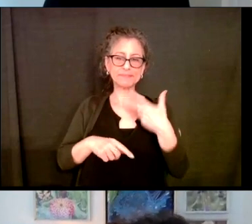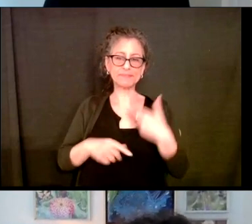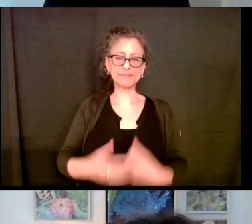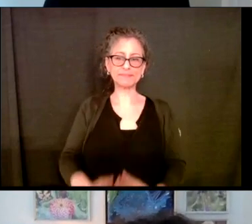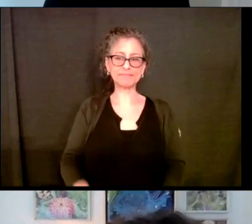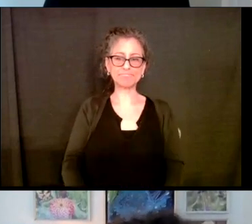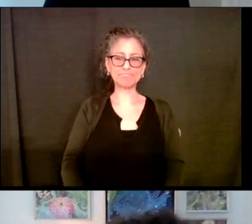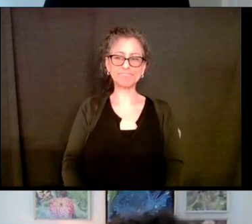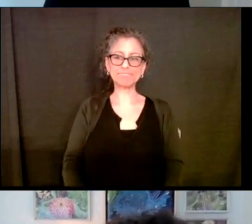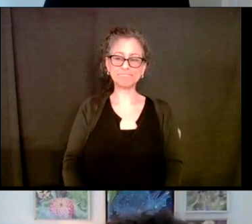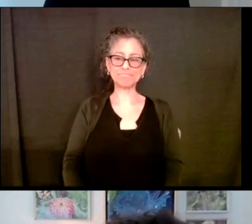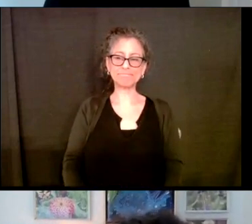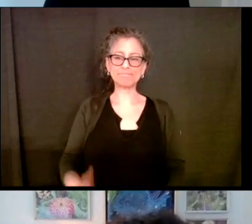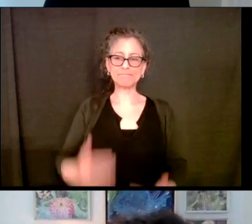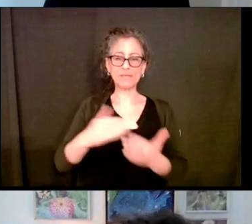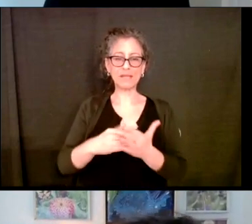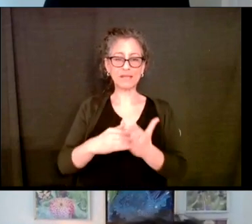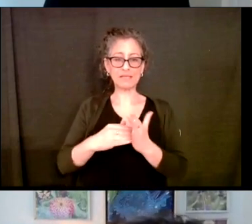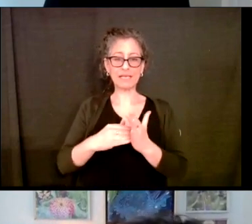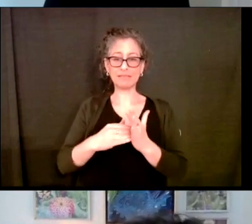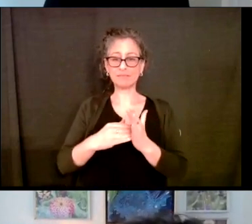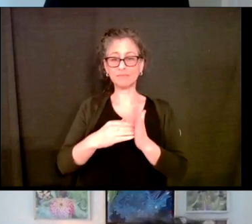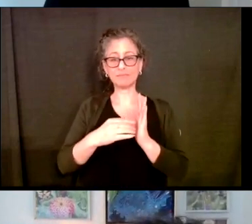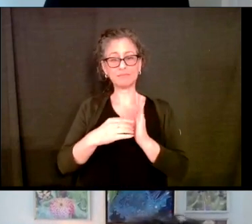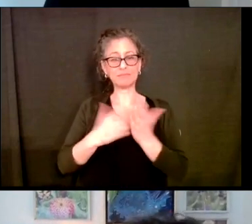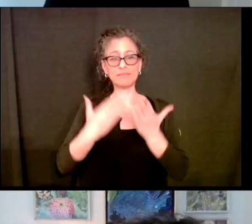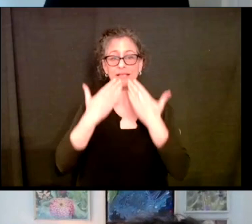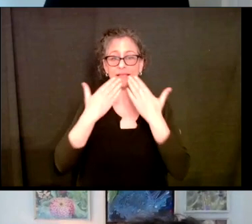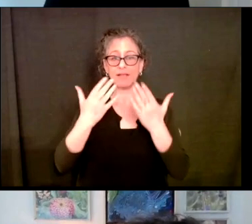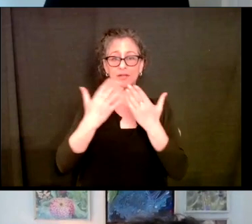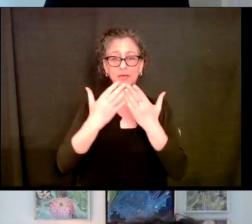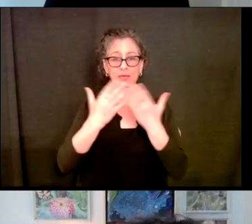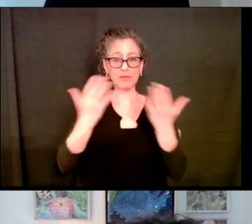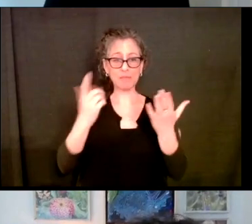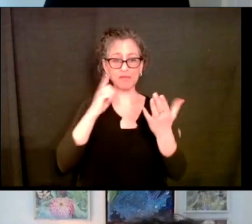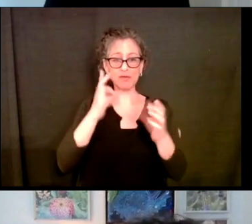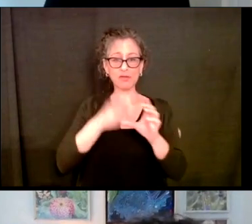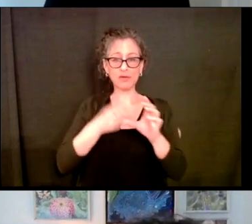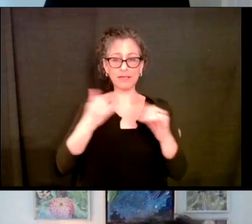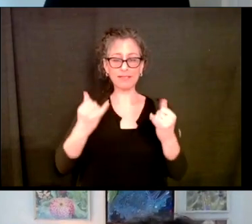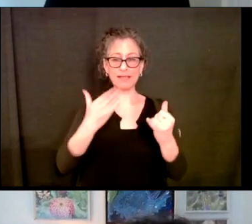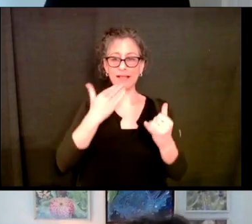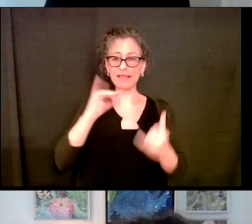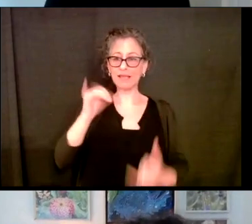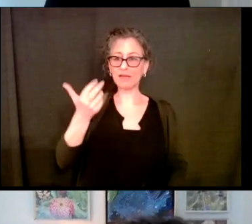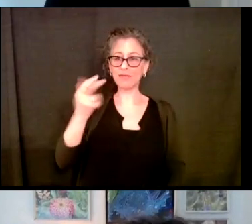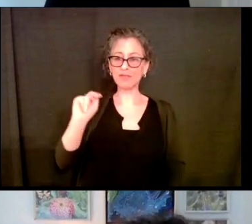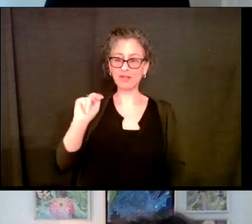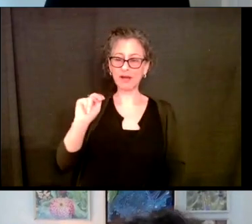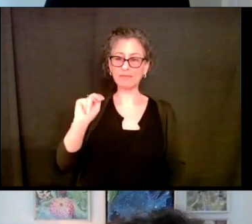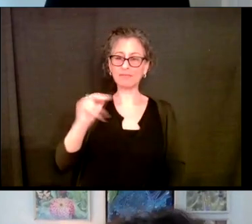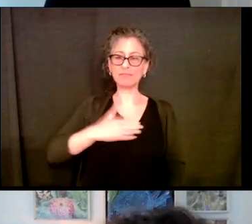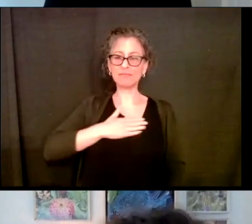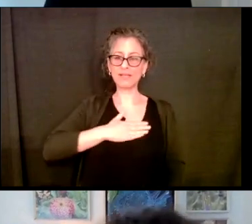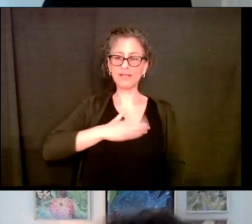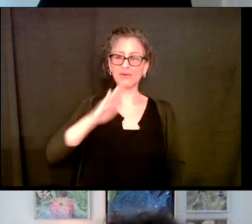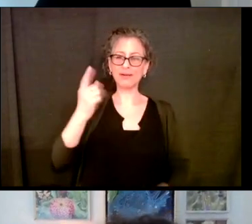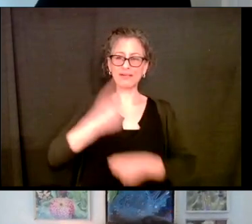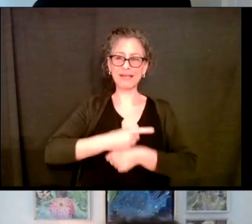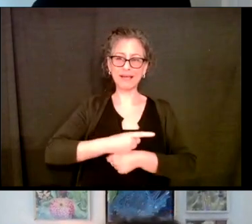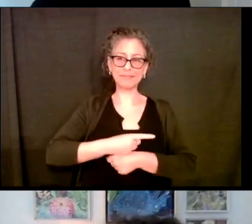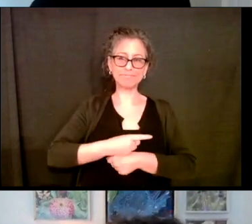on, again, behalf of everyone here, thank you so much for joining us. And thank you, John. Enjoy the rest of your day.